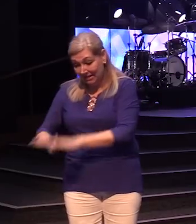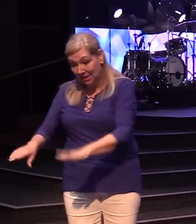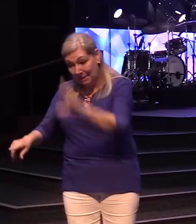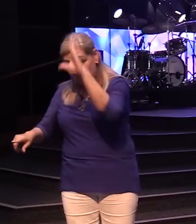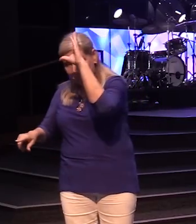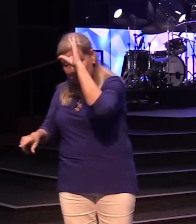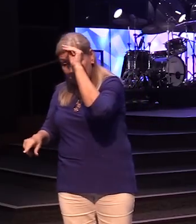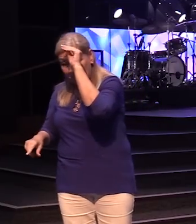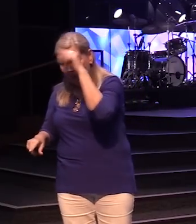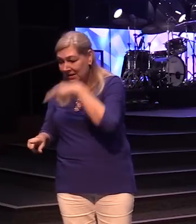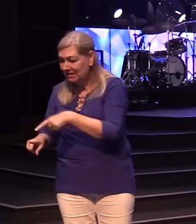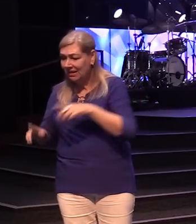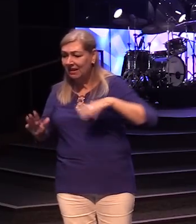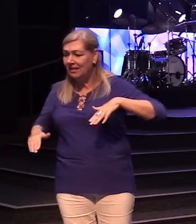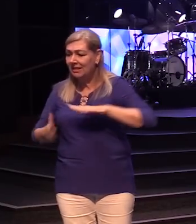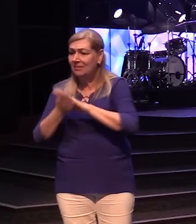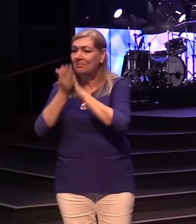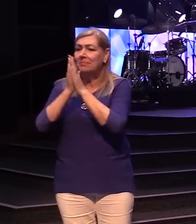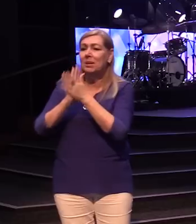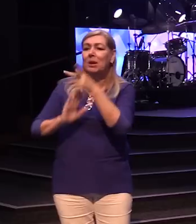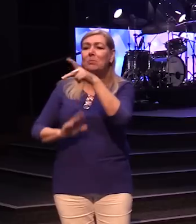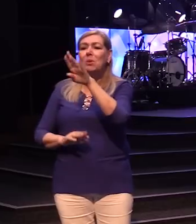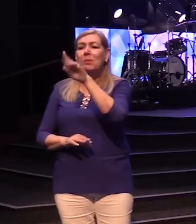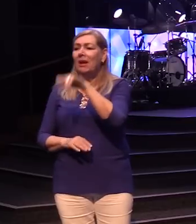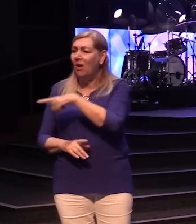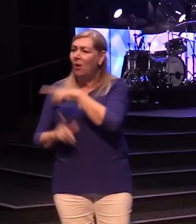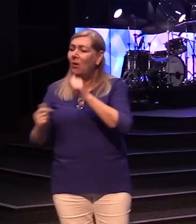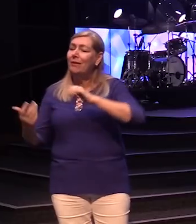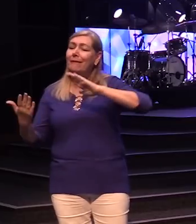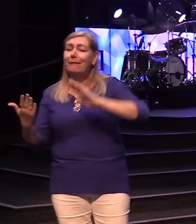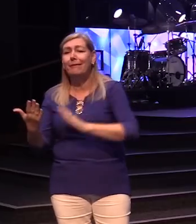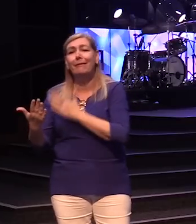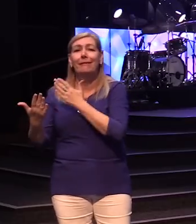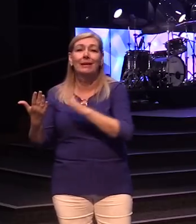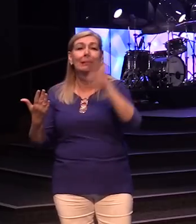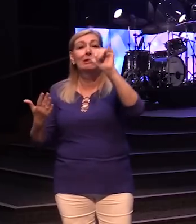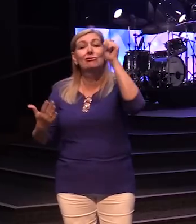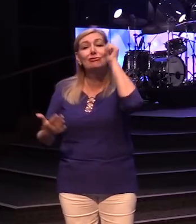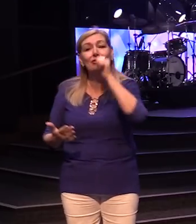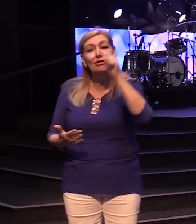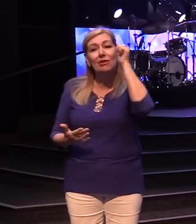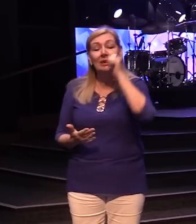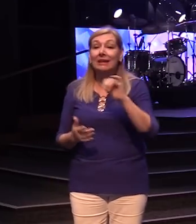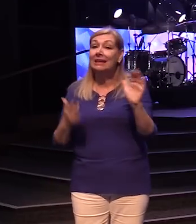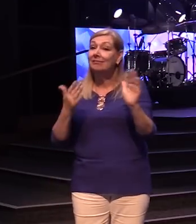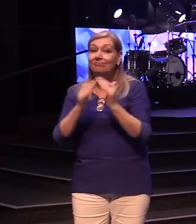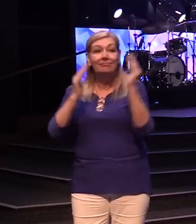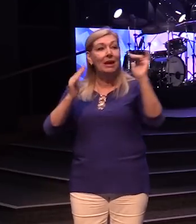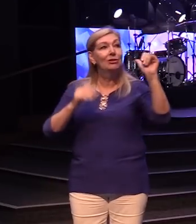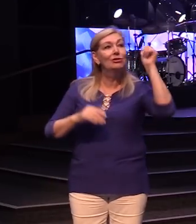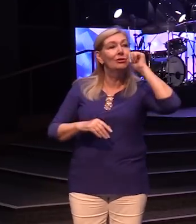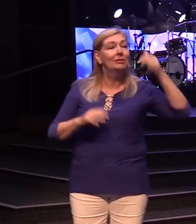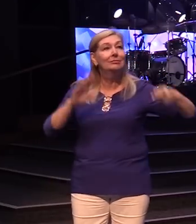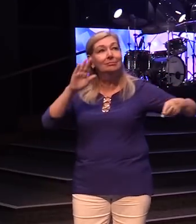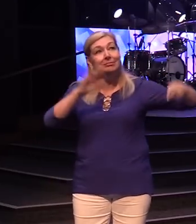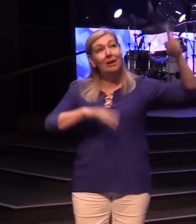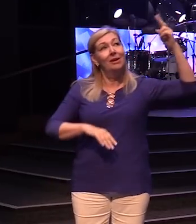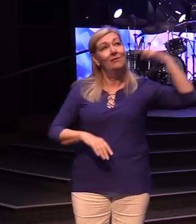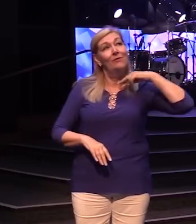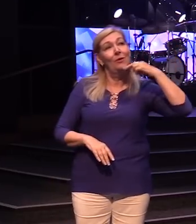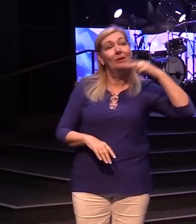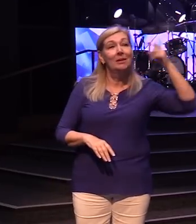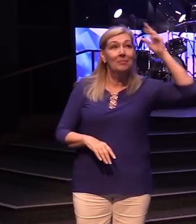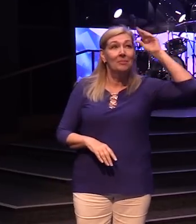who had not been through puberty could sing in a beautiful way, in a way that even a grown woman with a high soprano